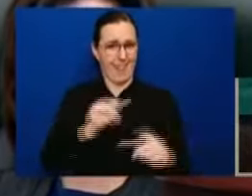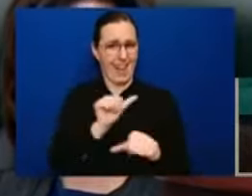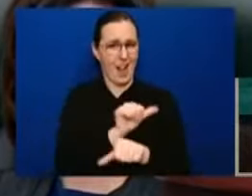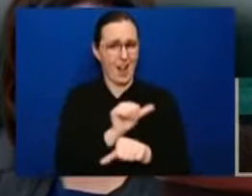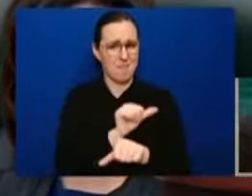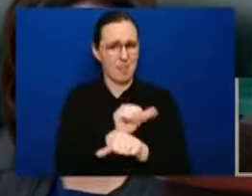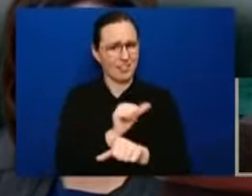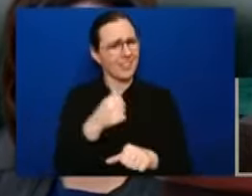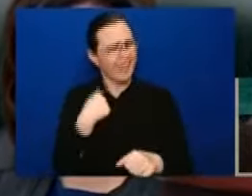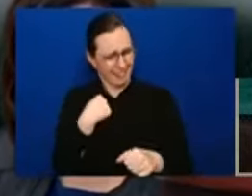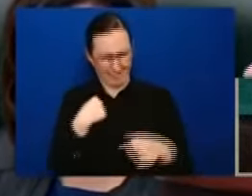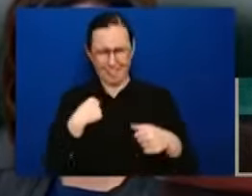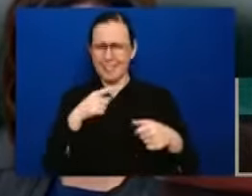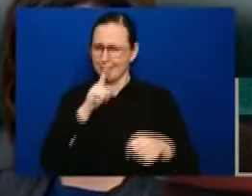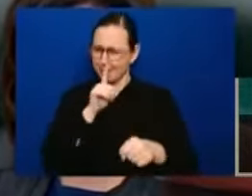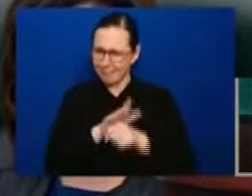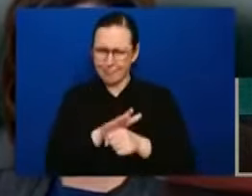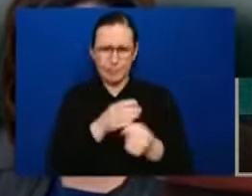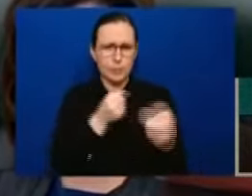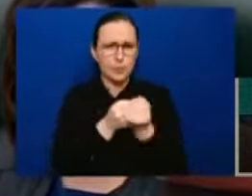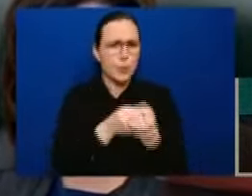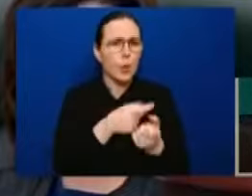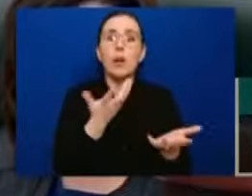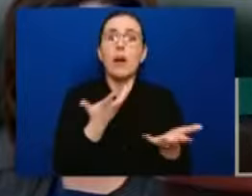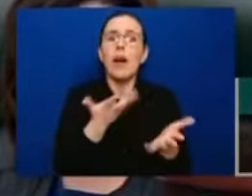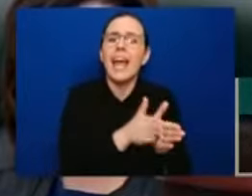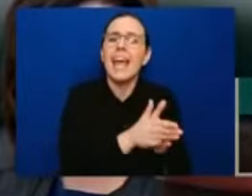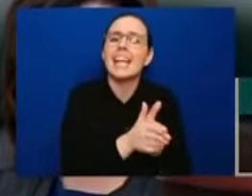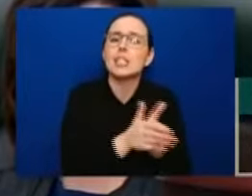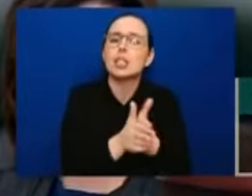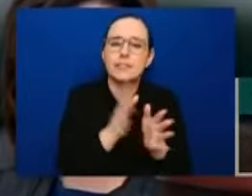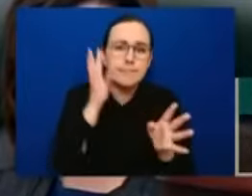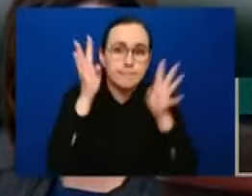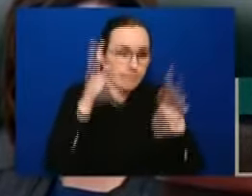supply and export of Alberta energy for decades to come.